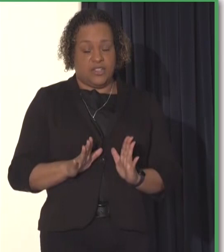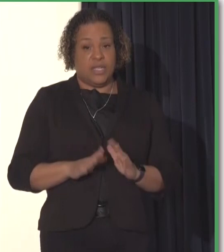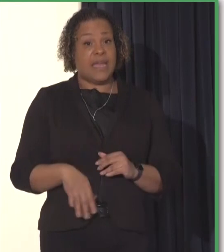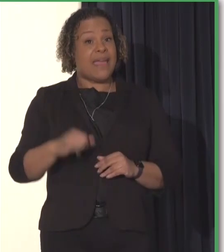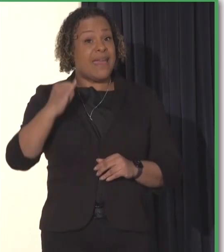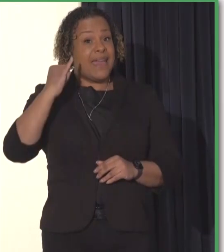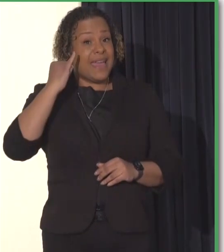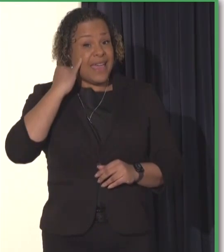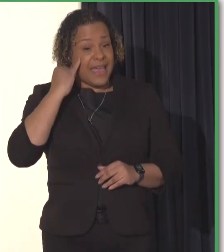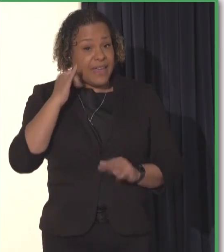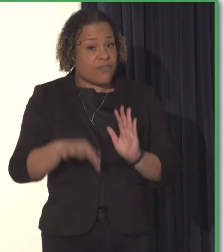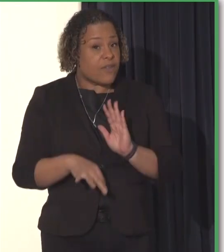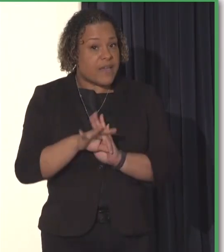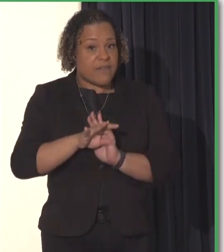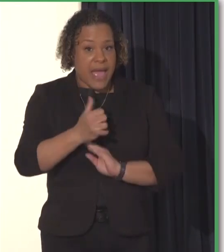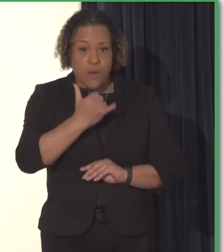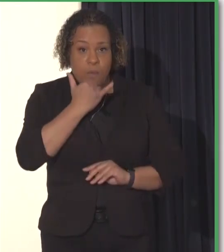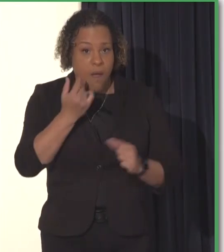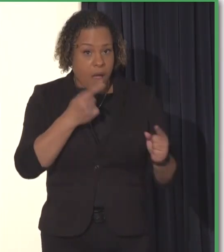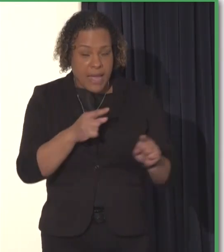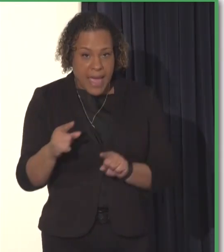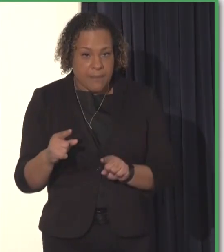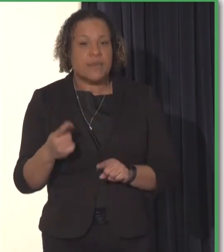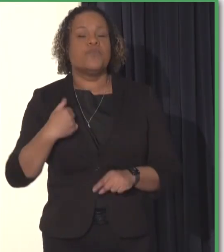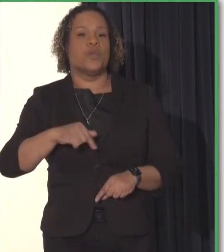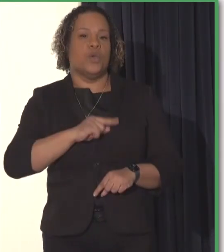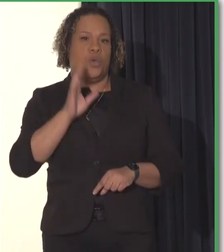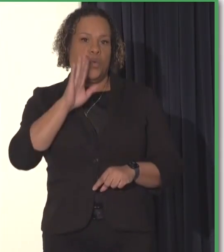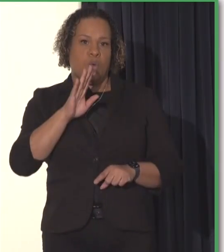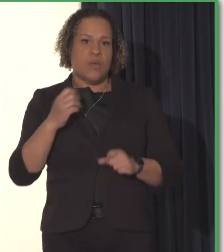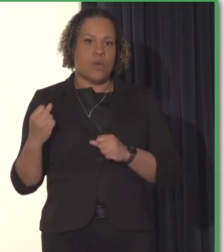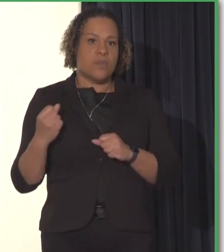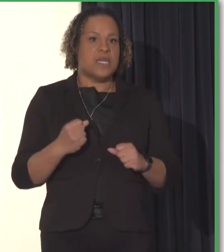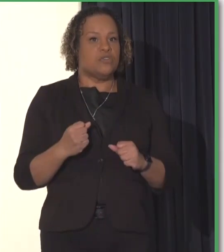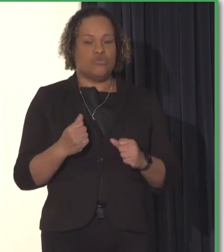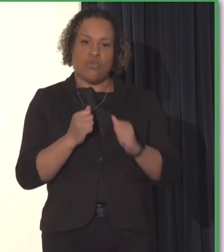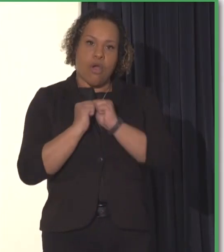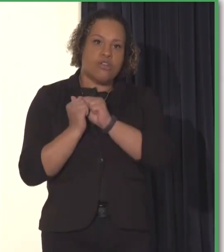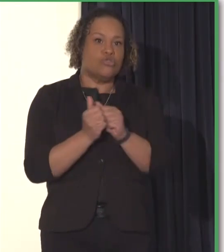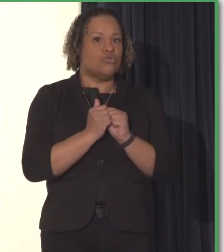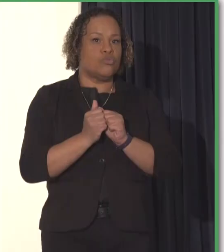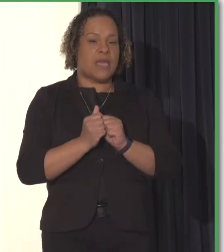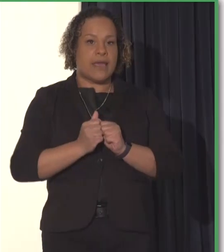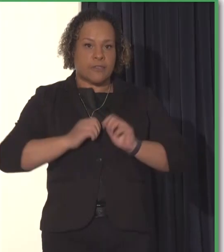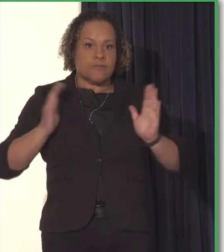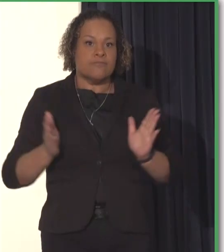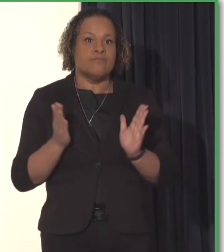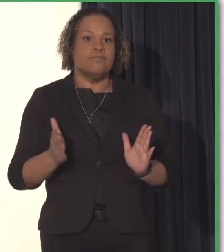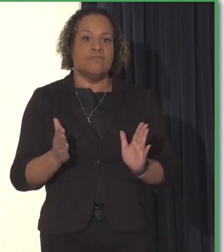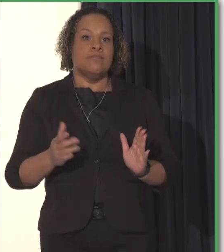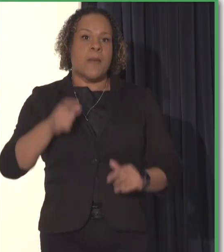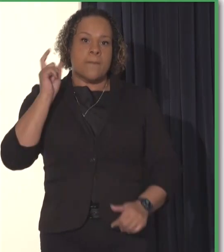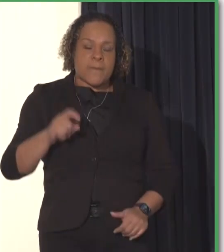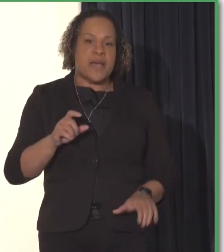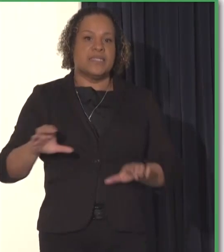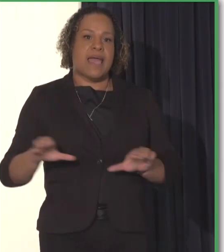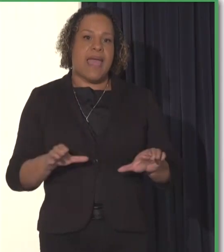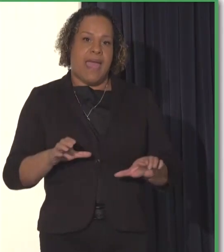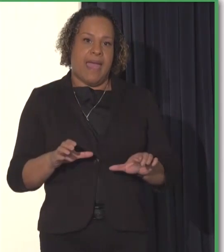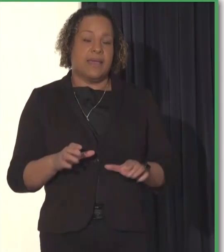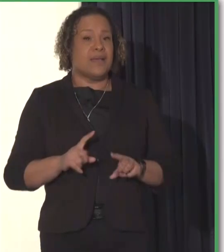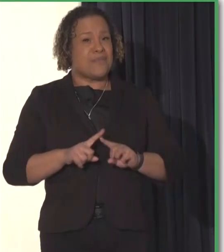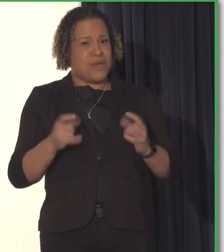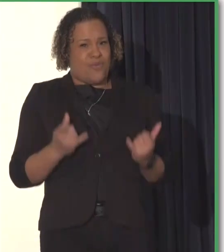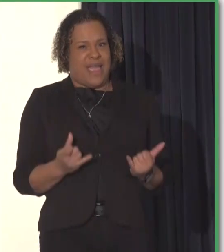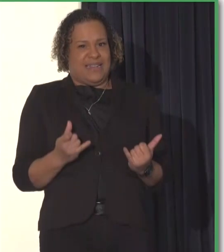there's been wrongdoing, then we will be standing strong, 10 toes down, urging for action to be taken. But like right